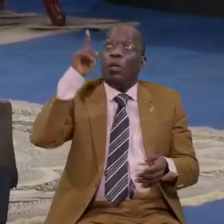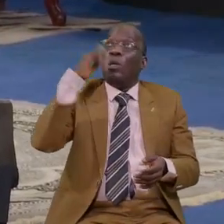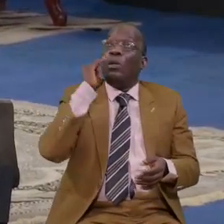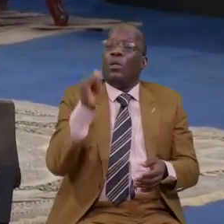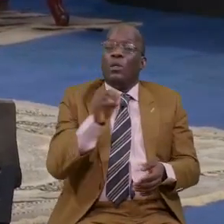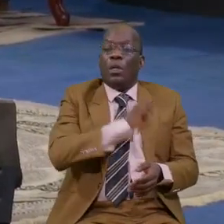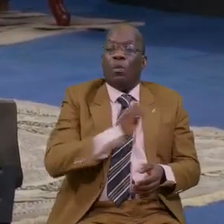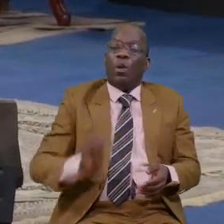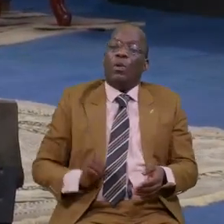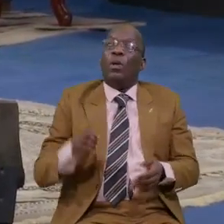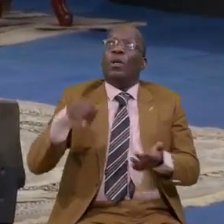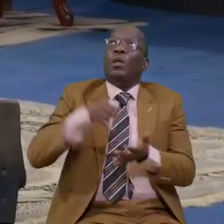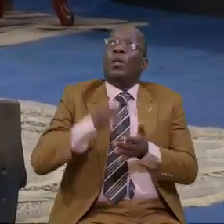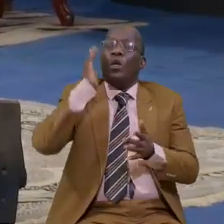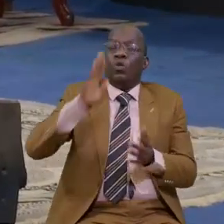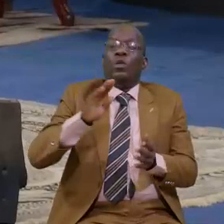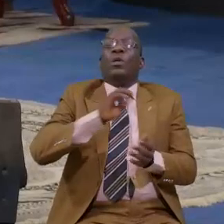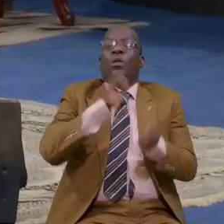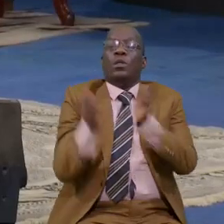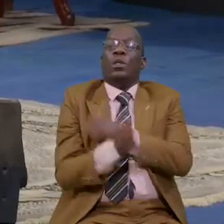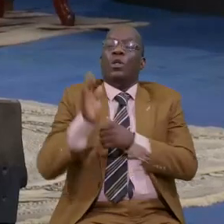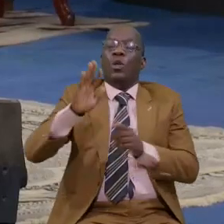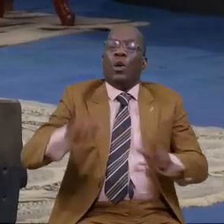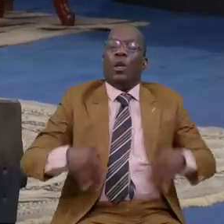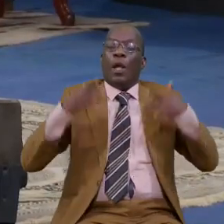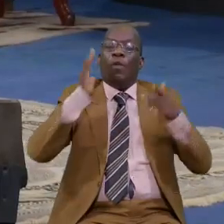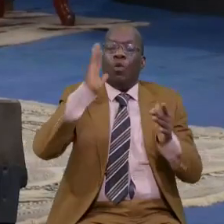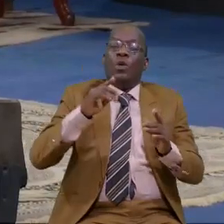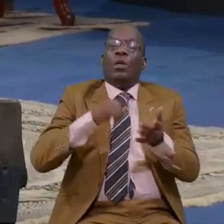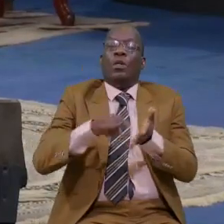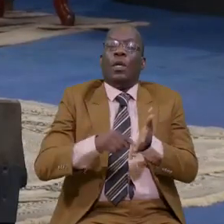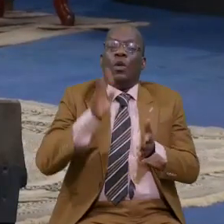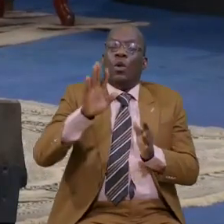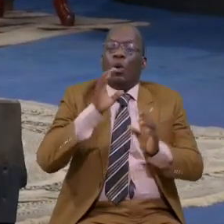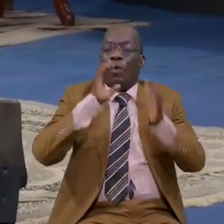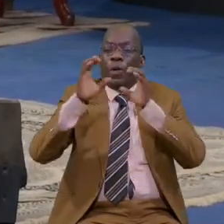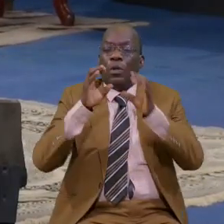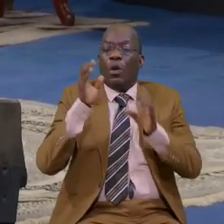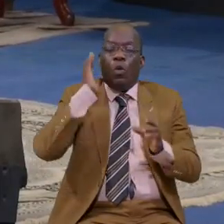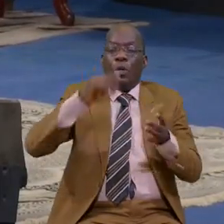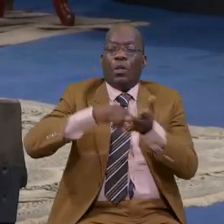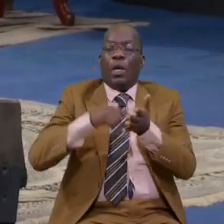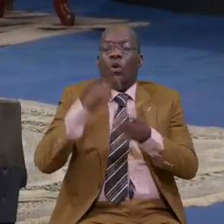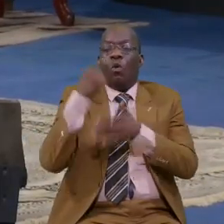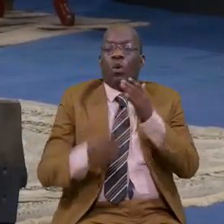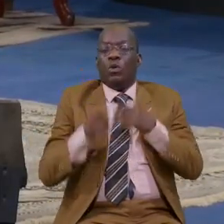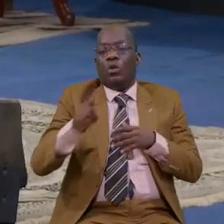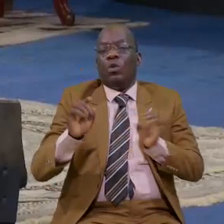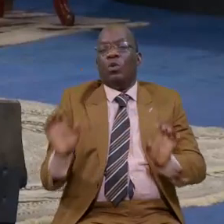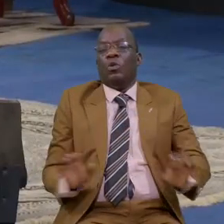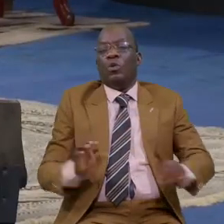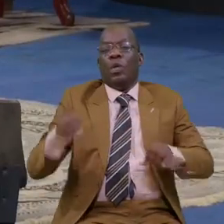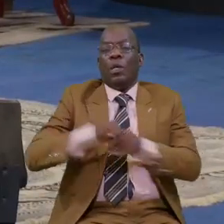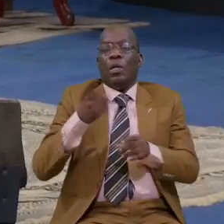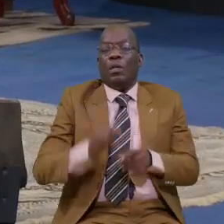will check your conversation. It will check the things you do in the private. If you believe that God is there in